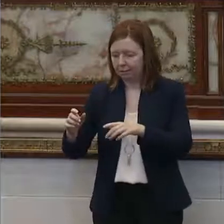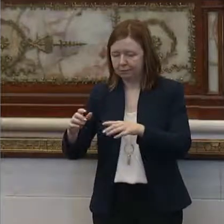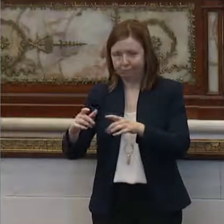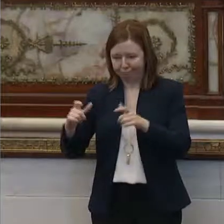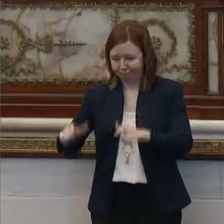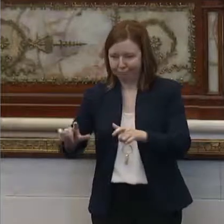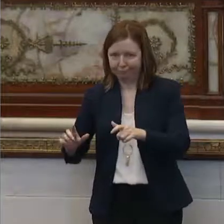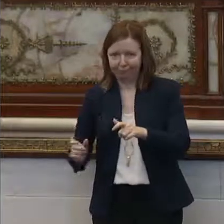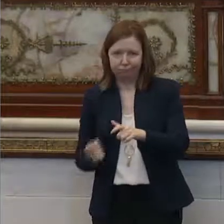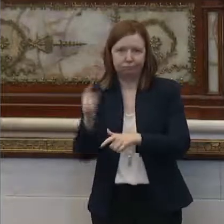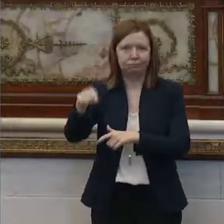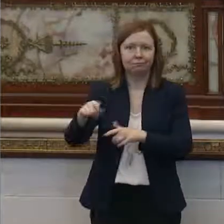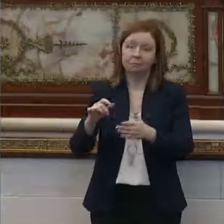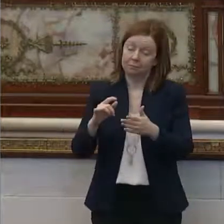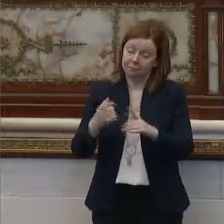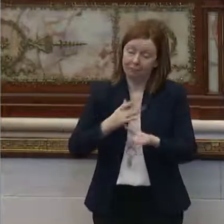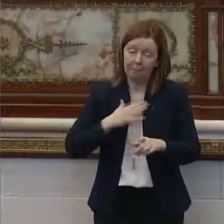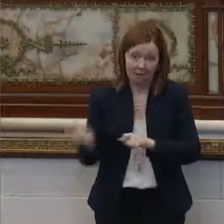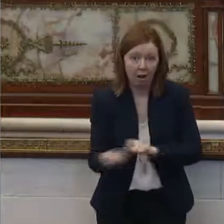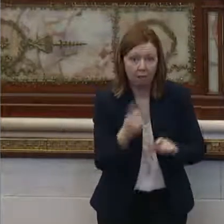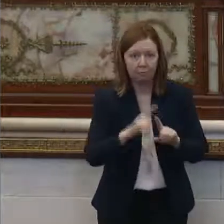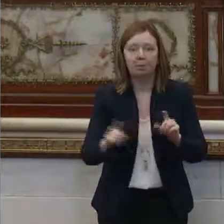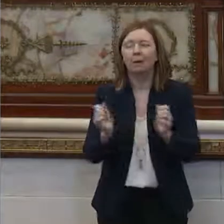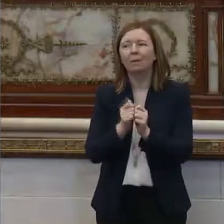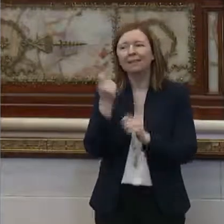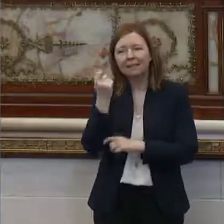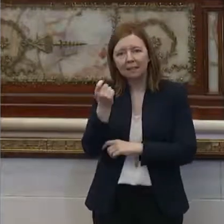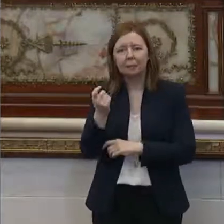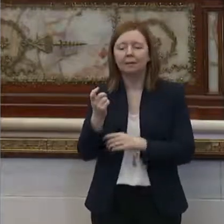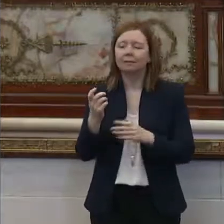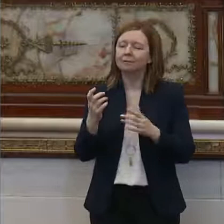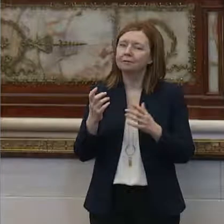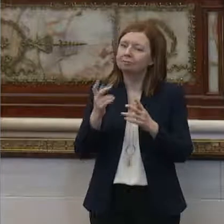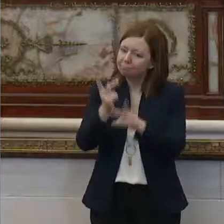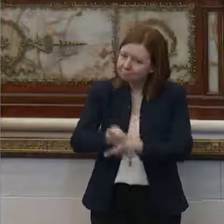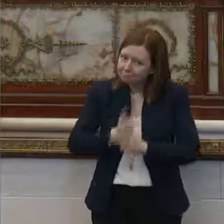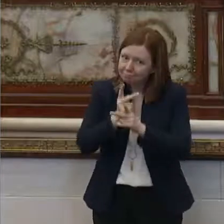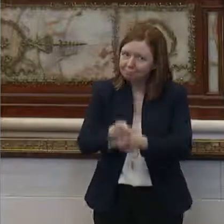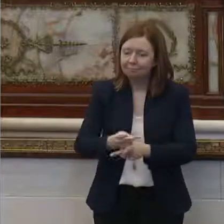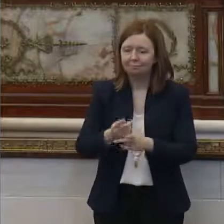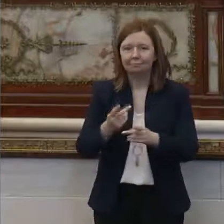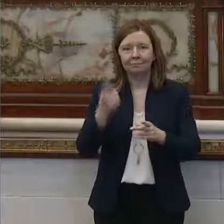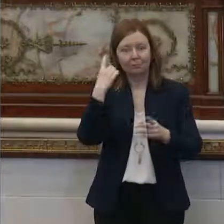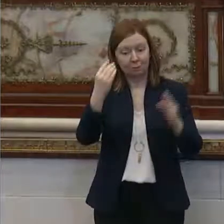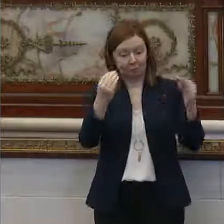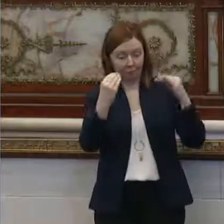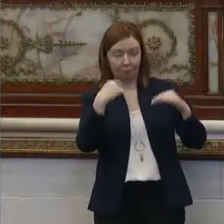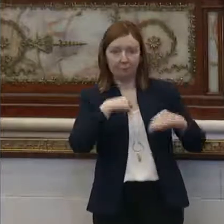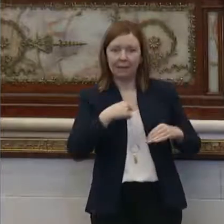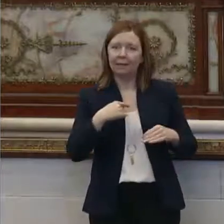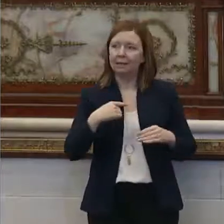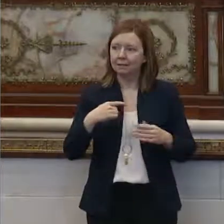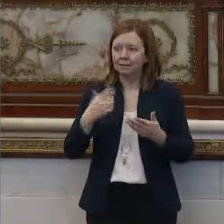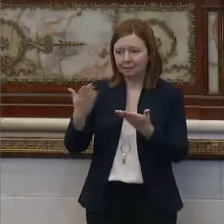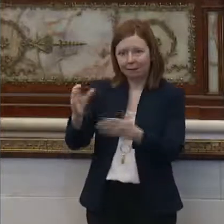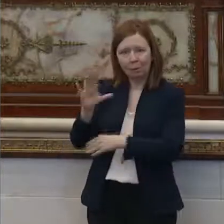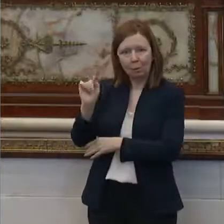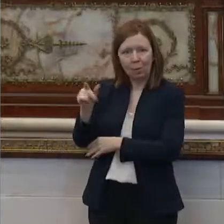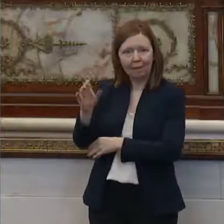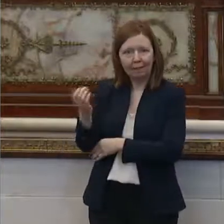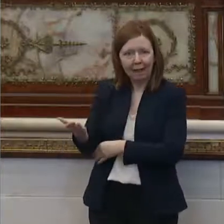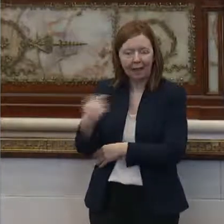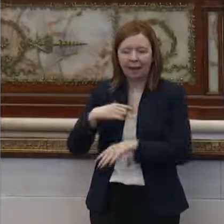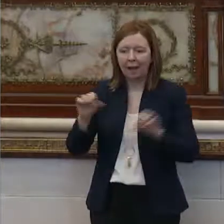by me, but with a little bit of tender, loving instruction by our Walnut Lane, I